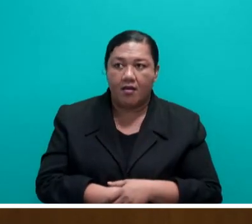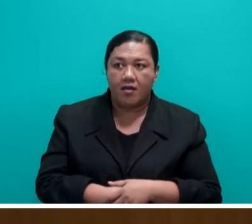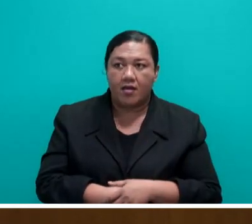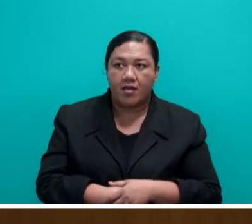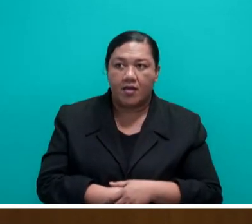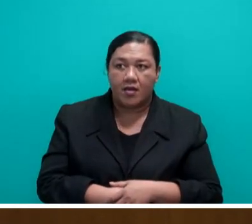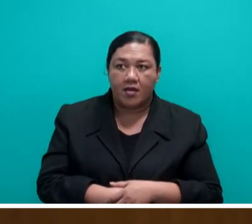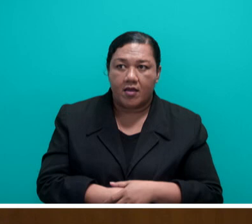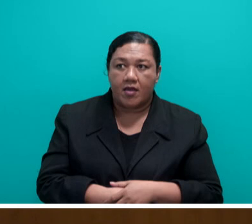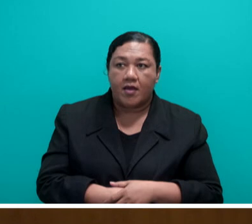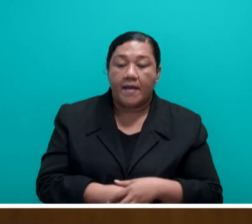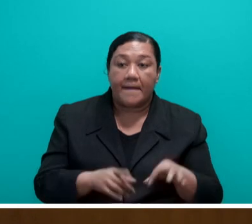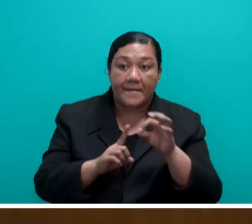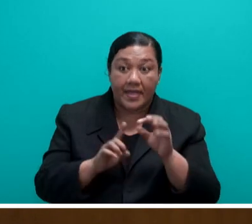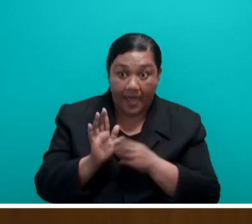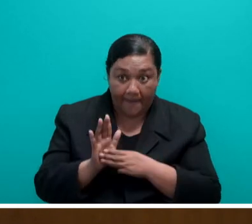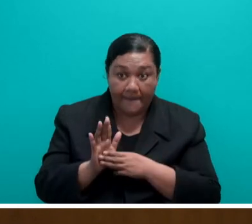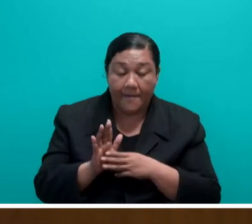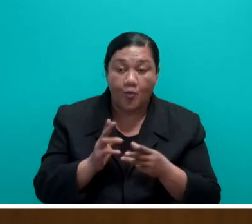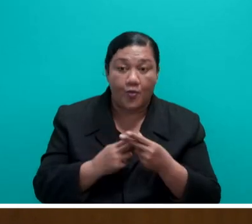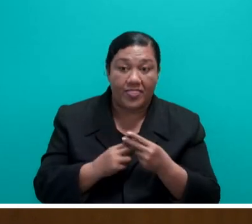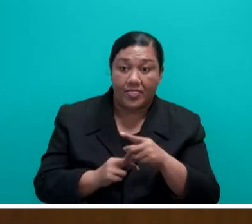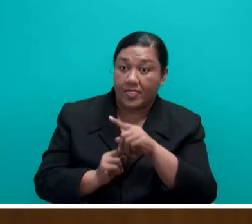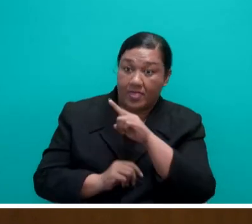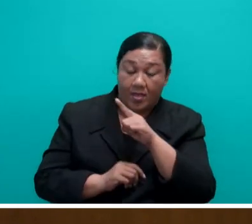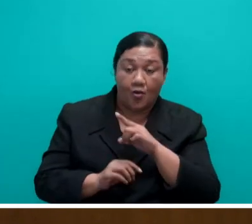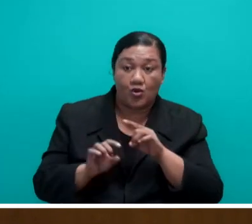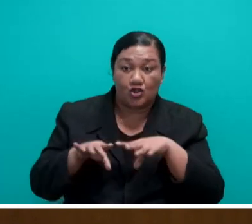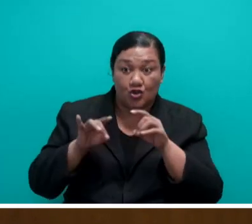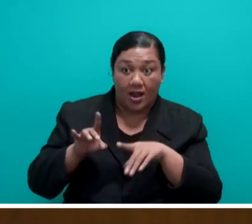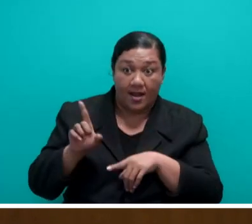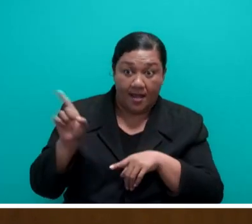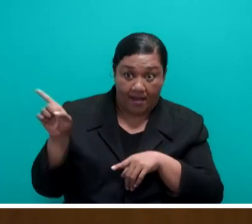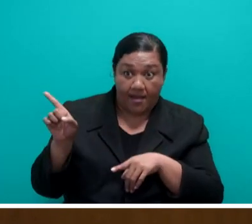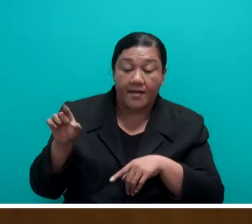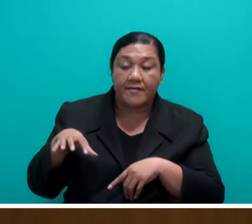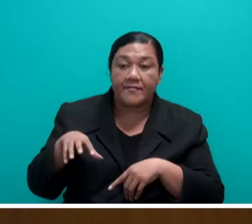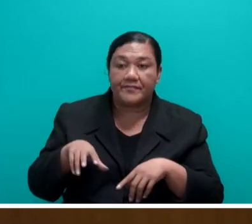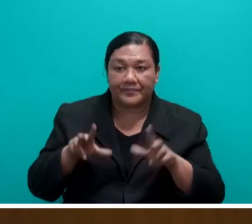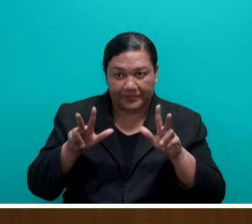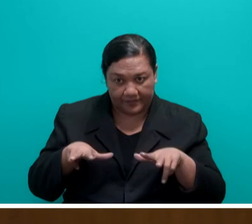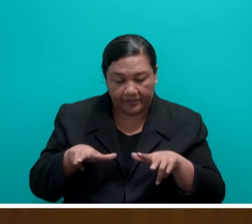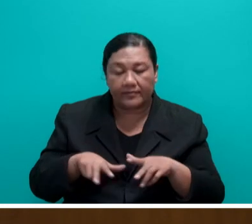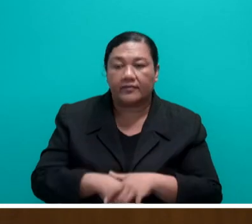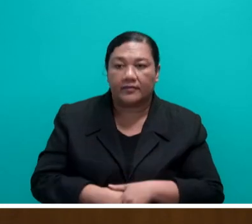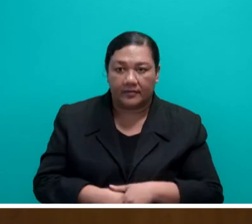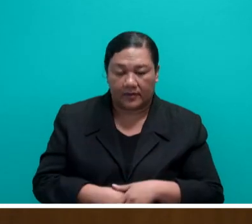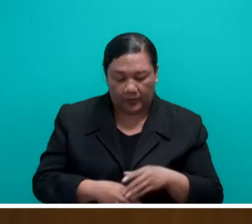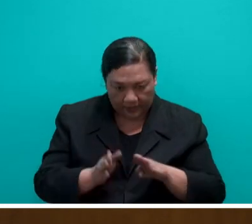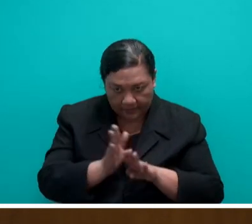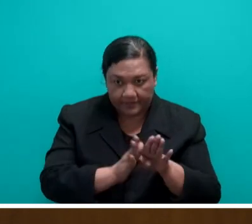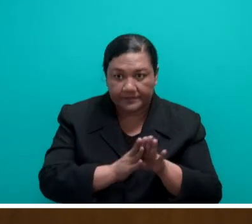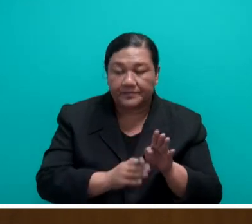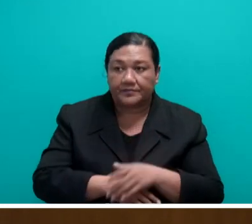signed between the Prime Minister of Australia, Prime Minister Albanese, and me. You may also